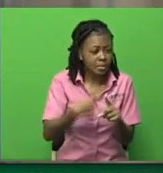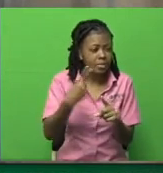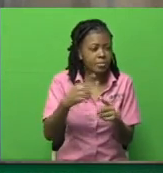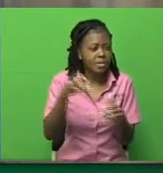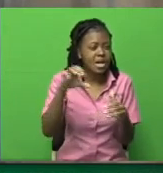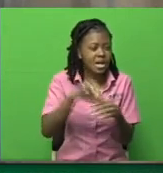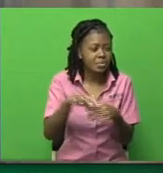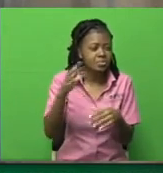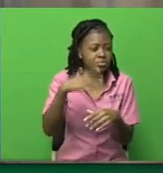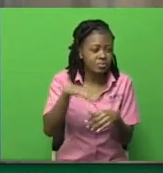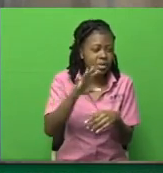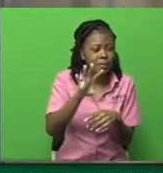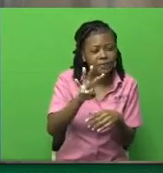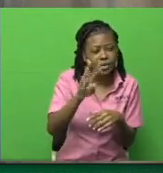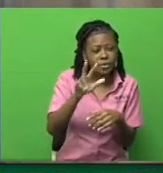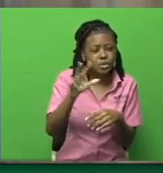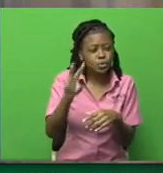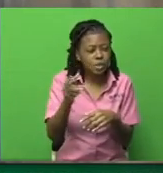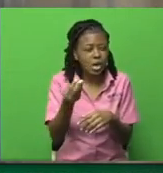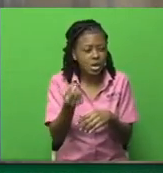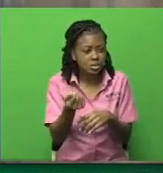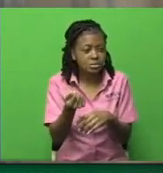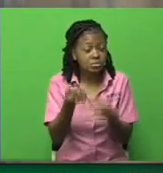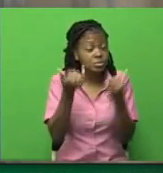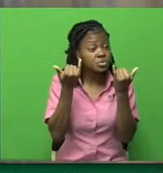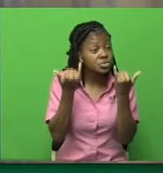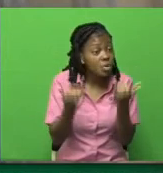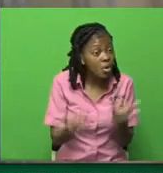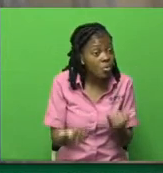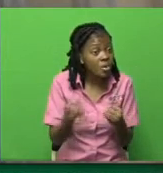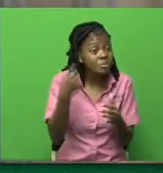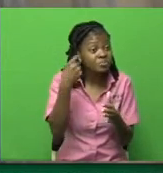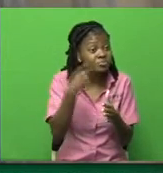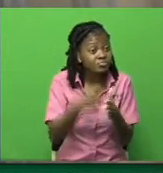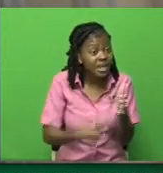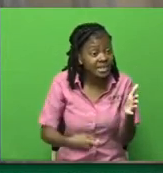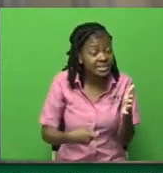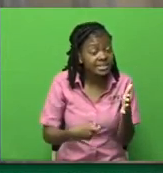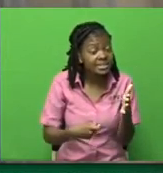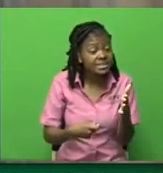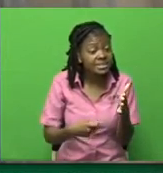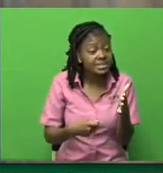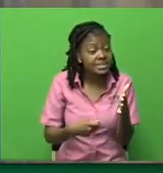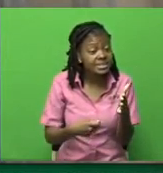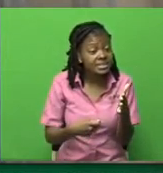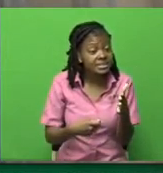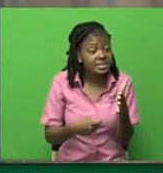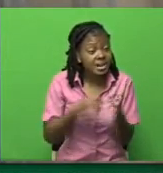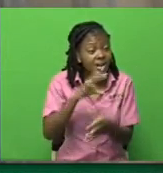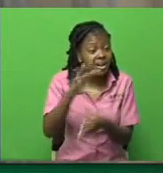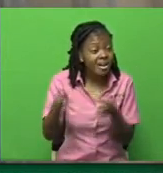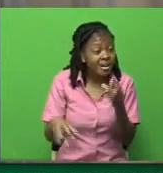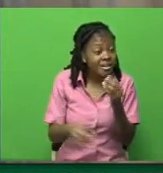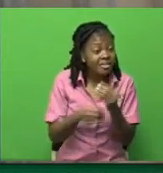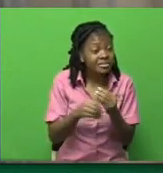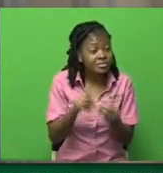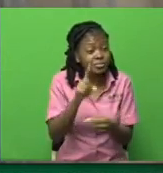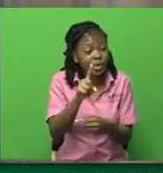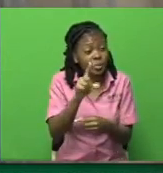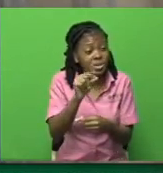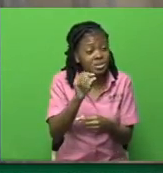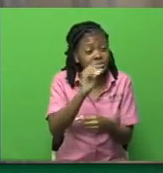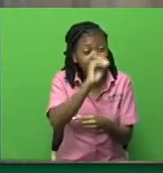dollars now they have been asked to pay 100 and 20 more or